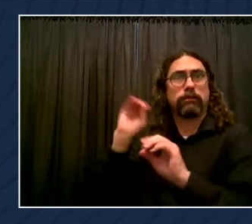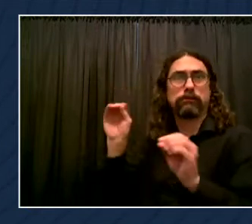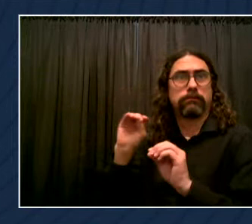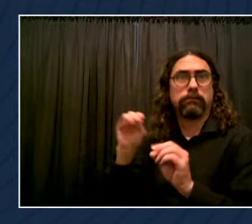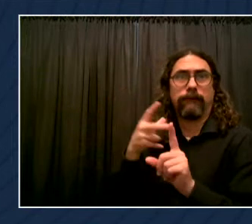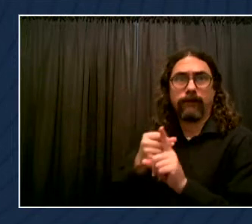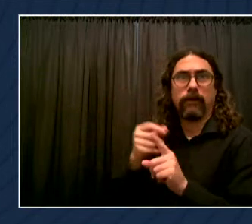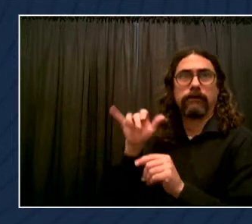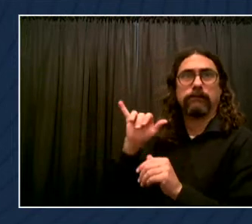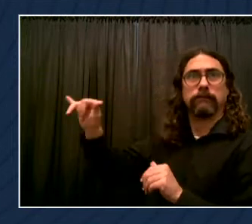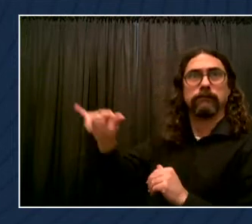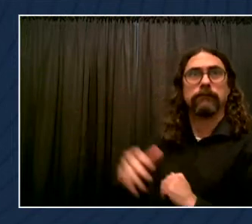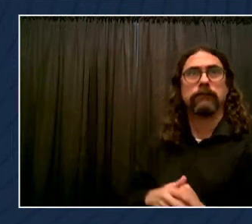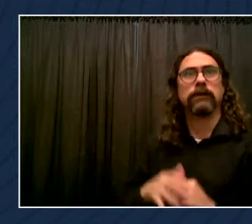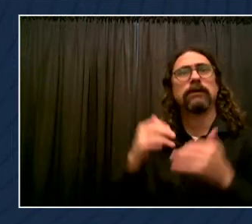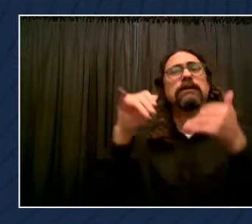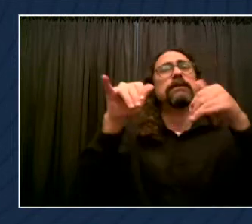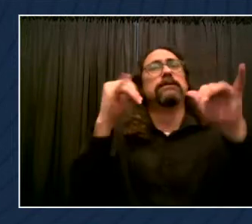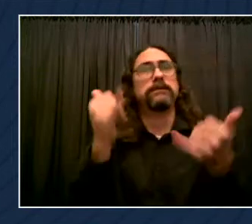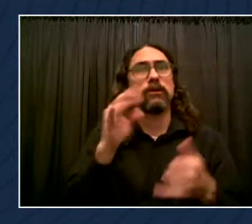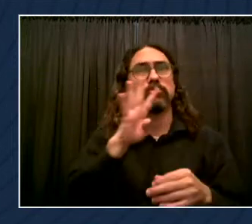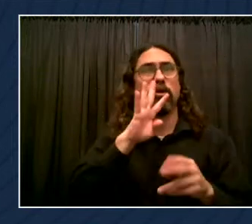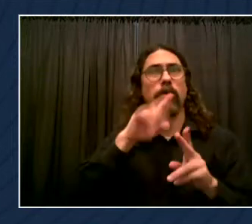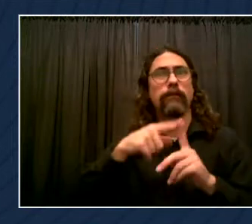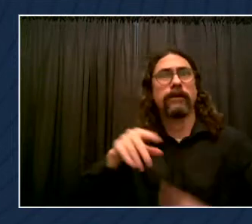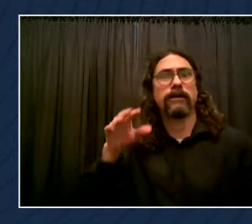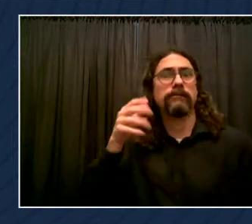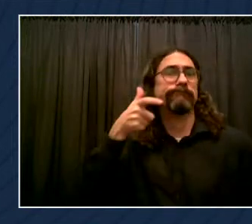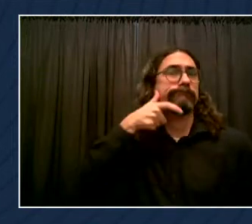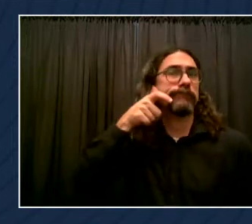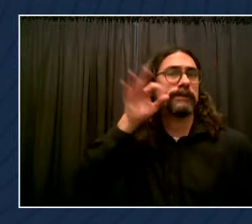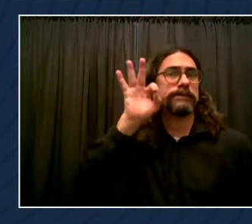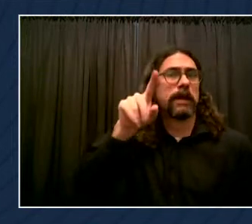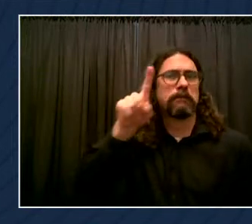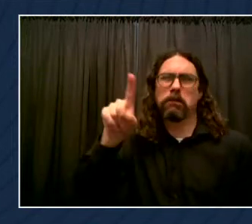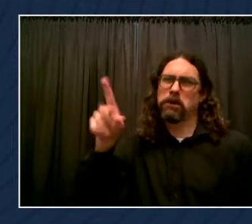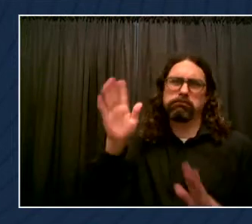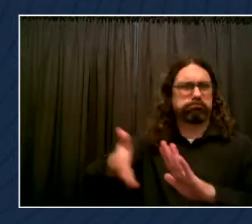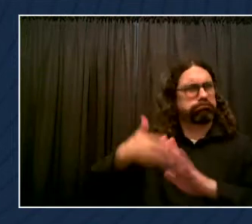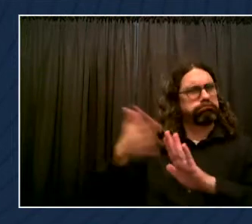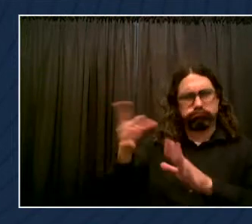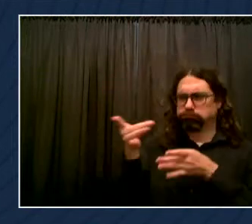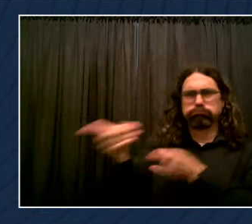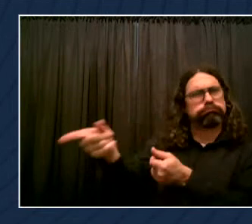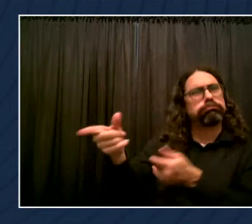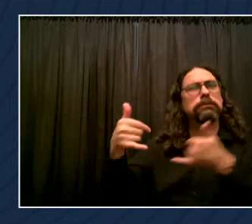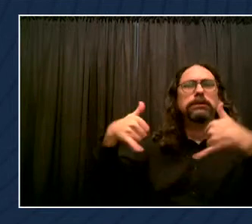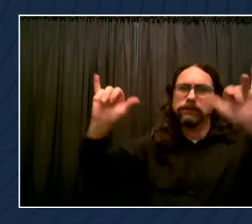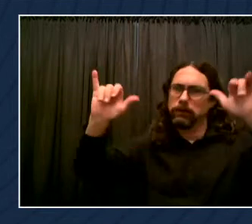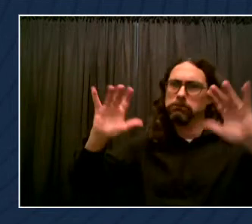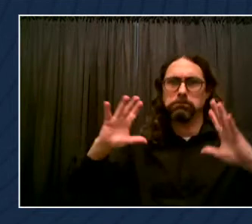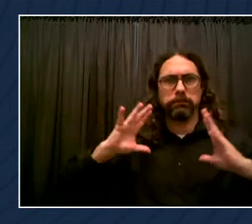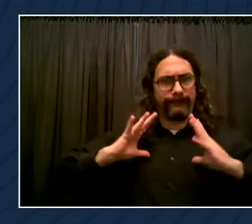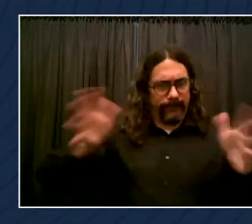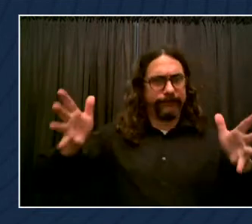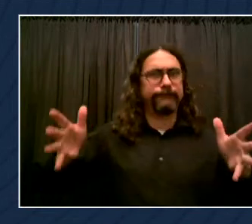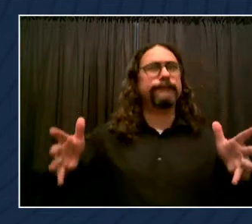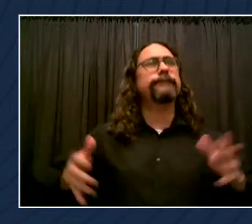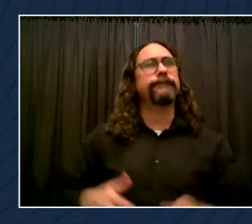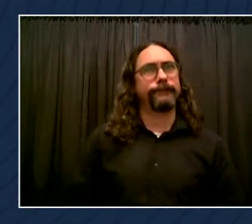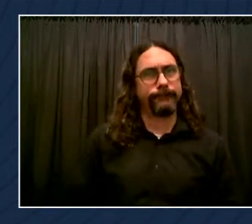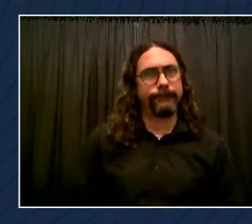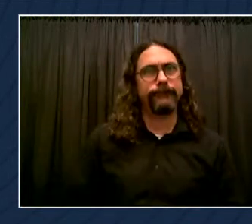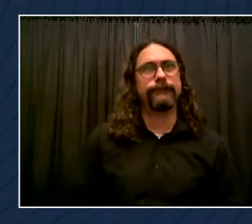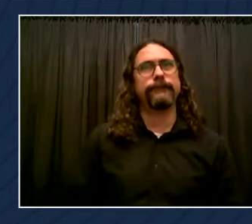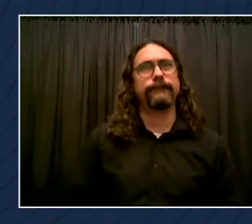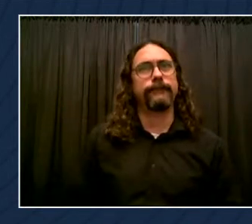just remind people that what you're forgetting is the reasonable accommodation component of